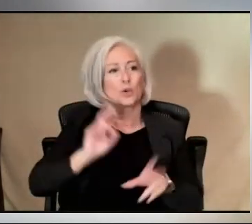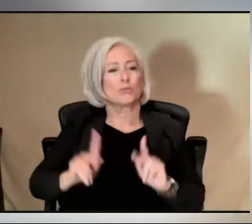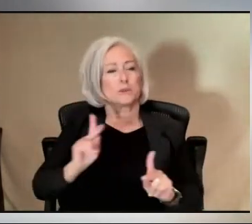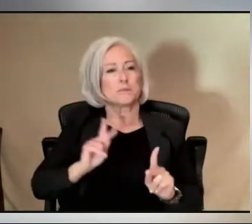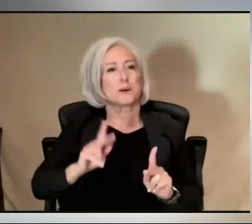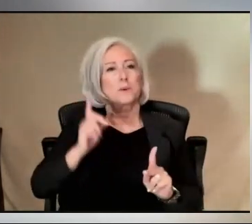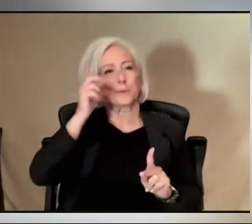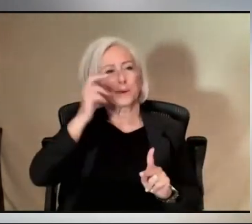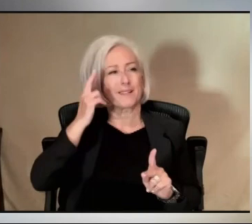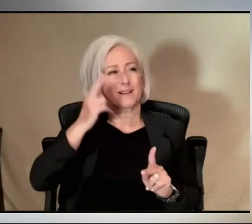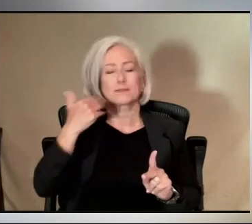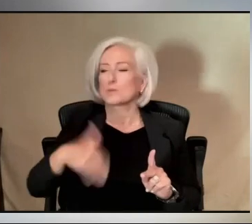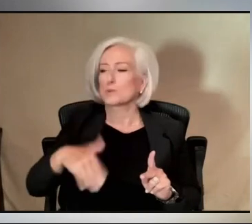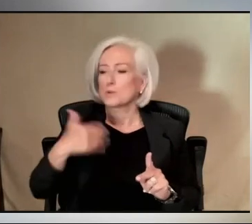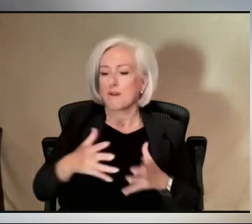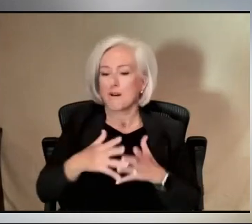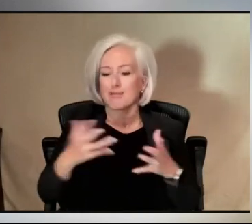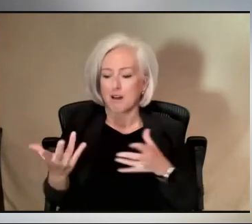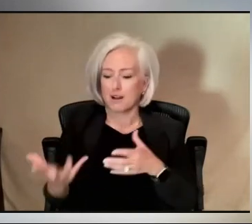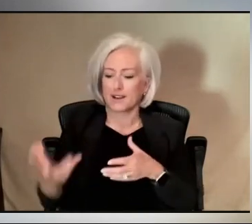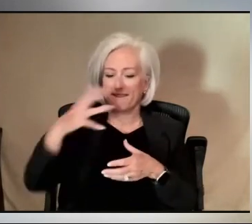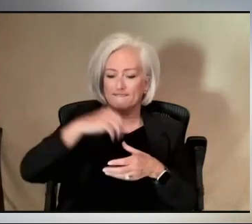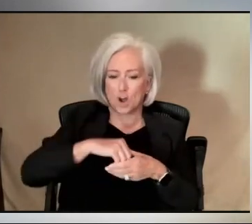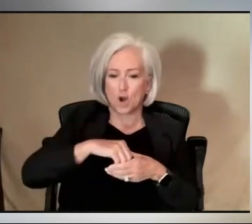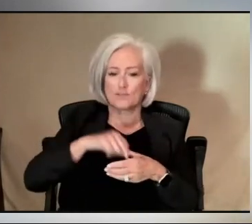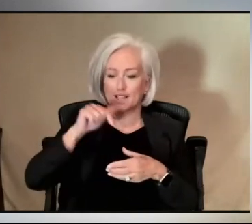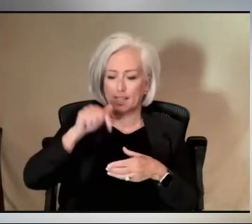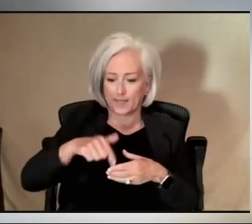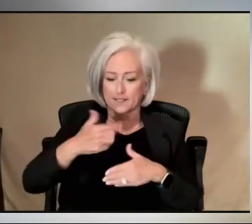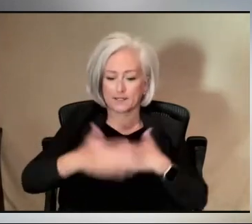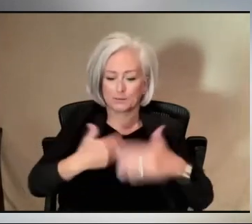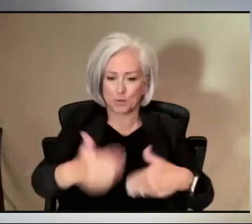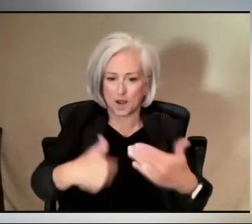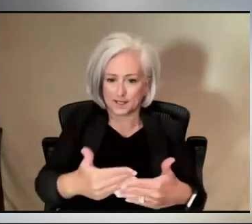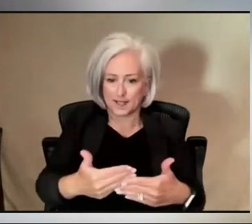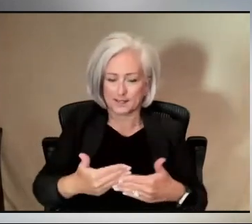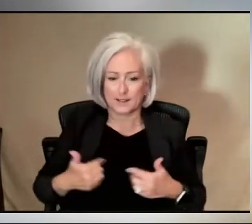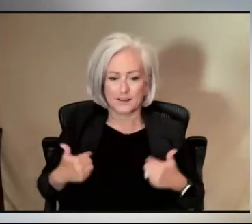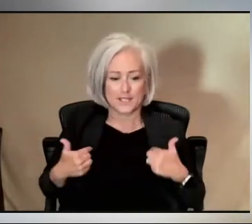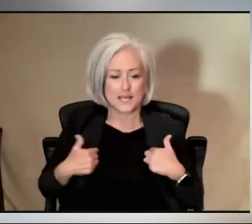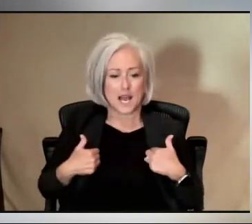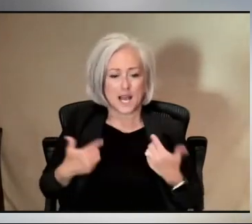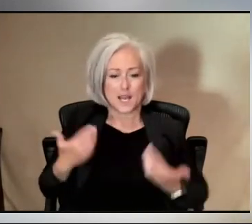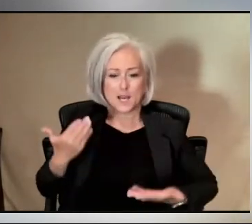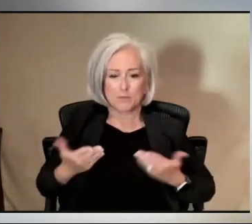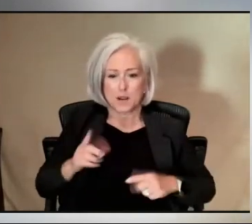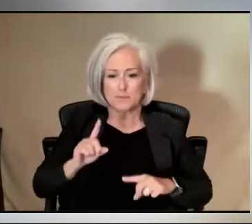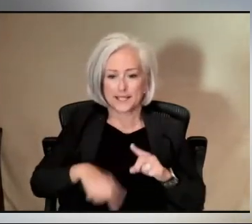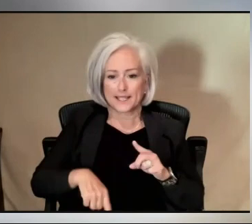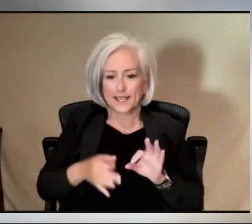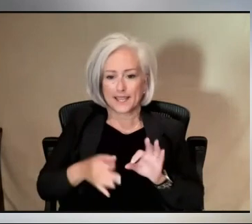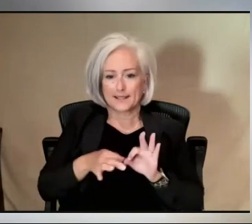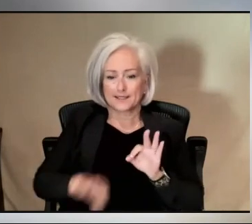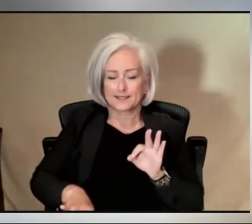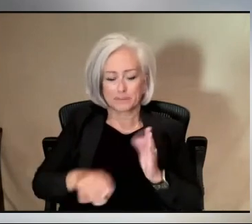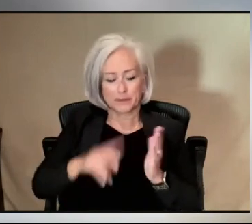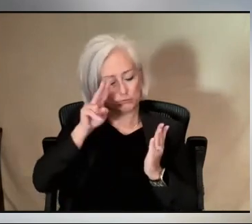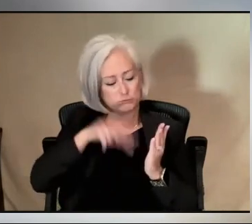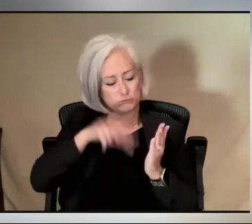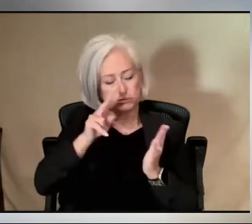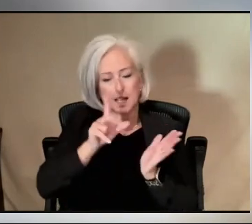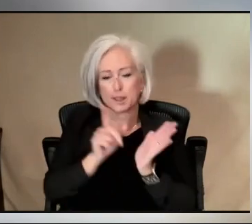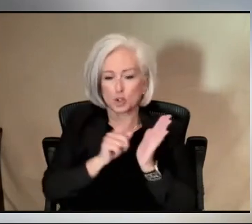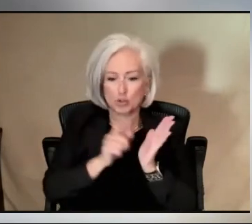lot of nuances here. I'm probably not able to simply scan the newspapers or